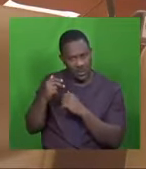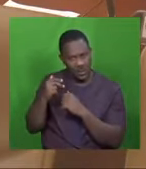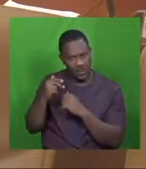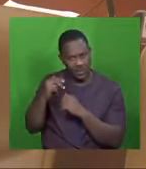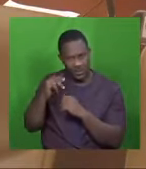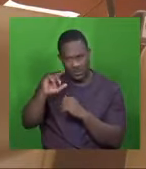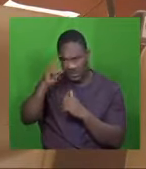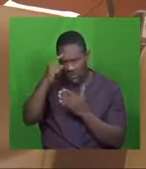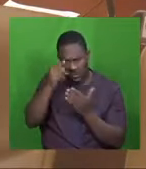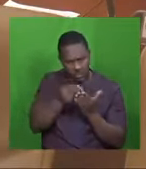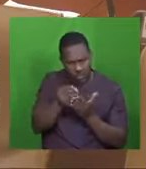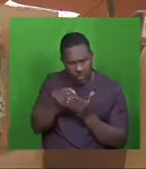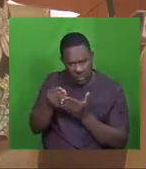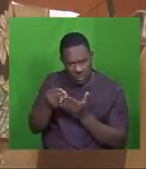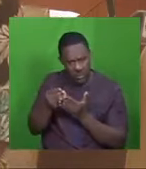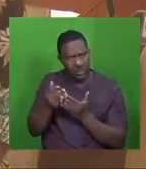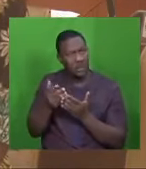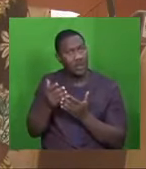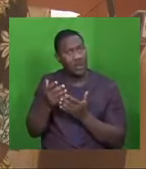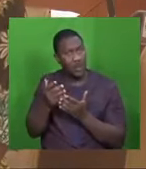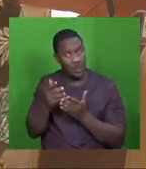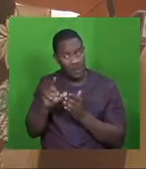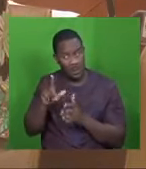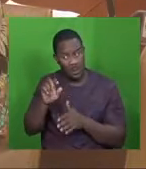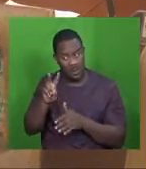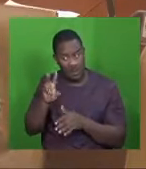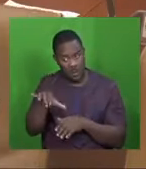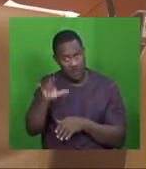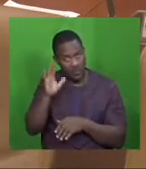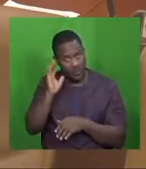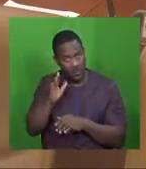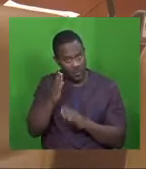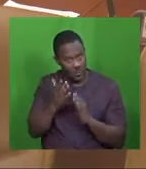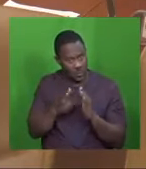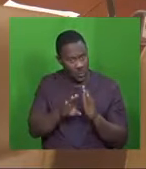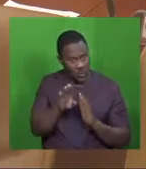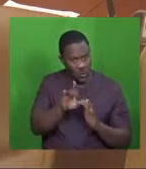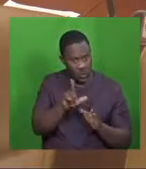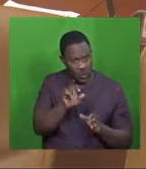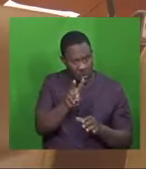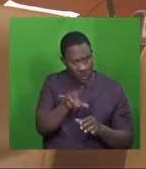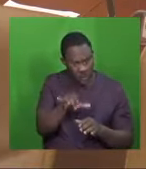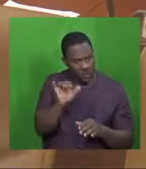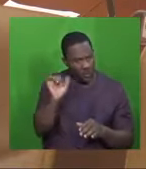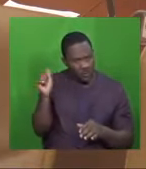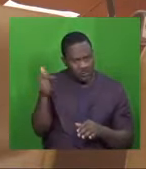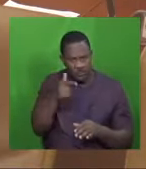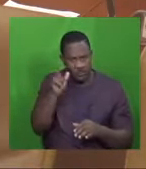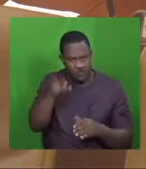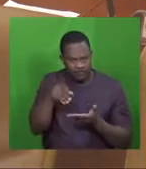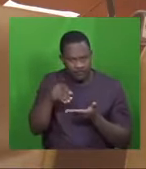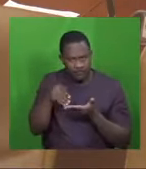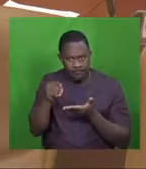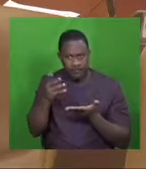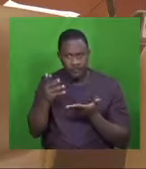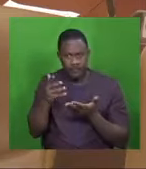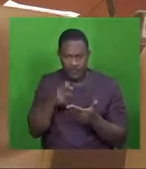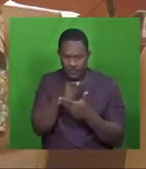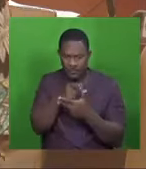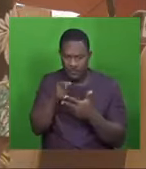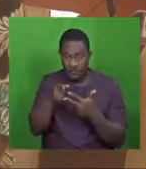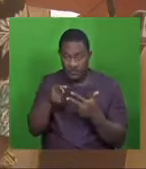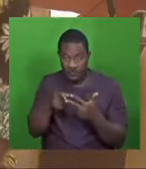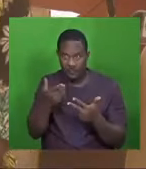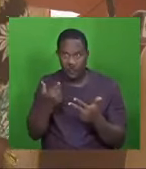will be converted into a growth and sustainability levy, and that will cover all entities. And Mr. Speaker, it's in three categories.